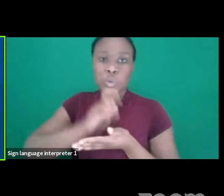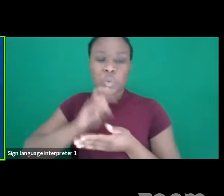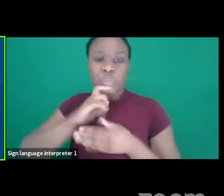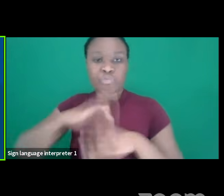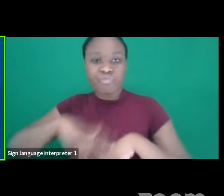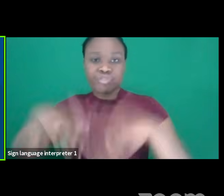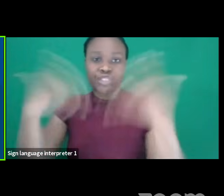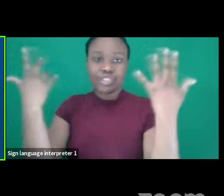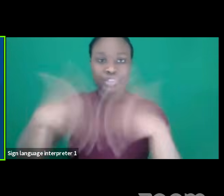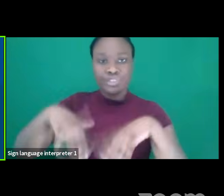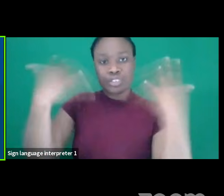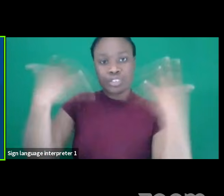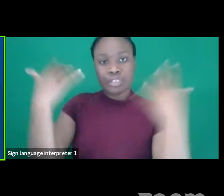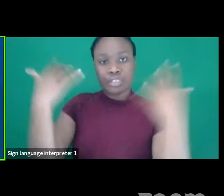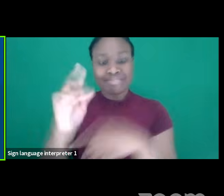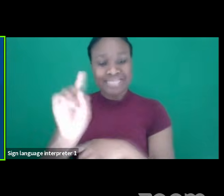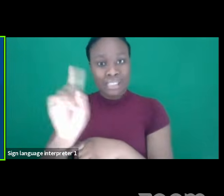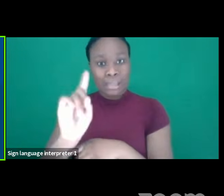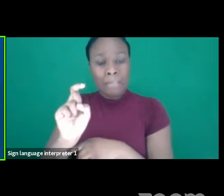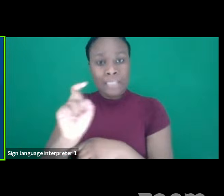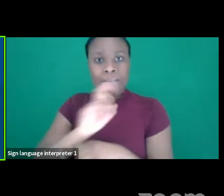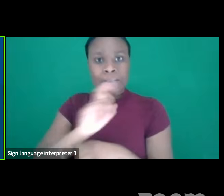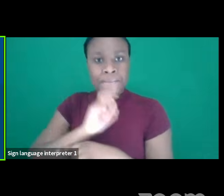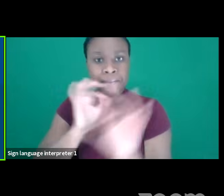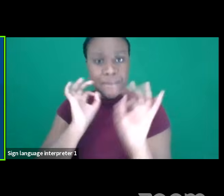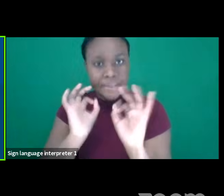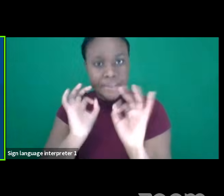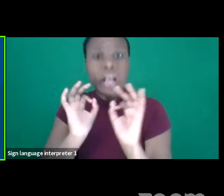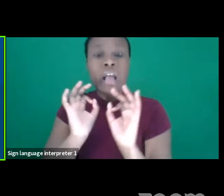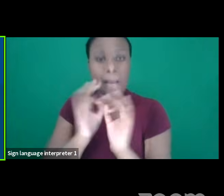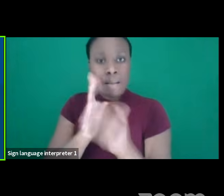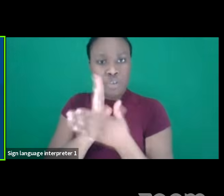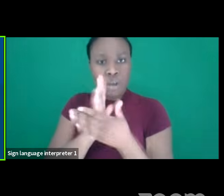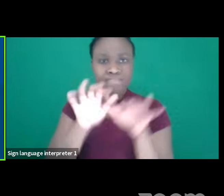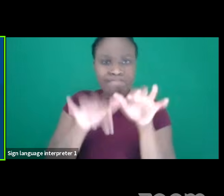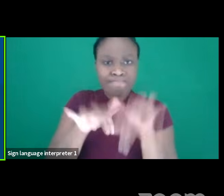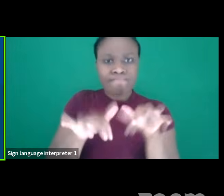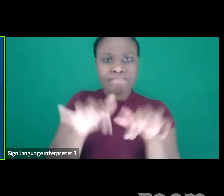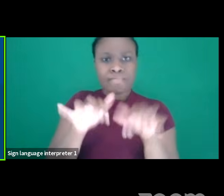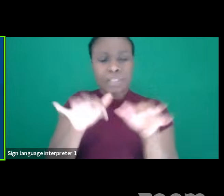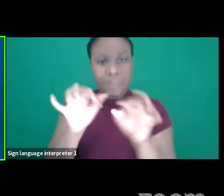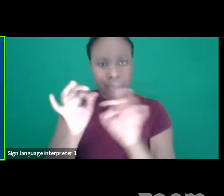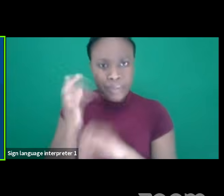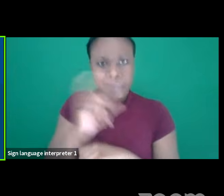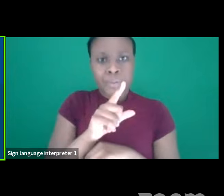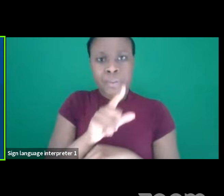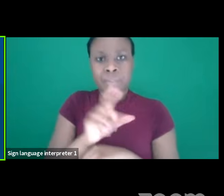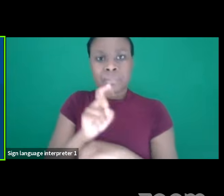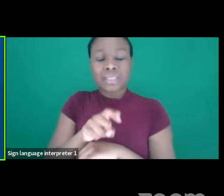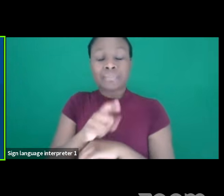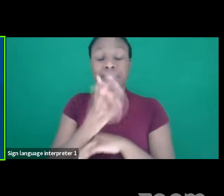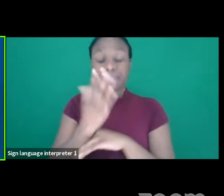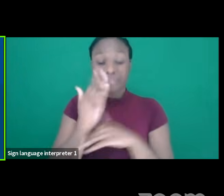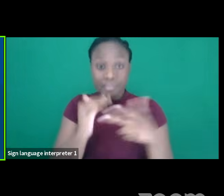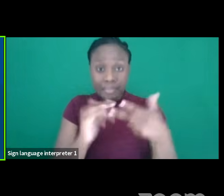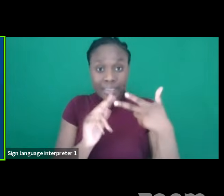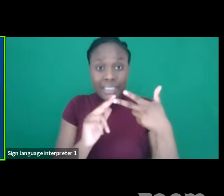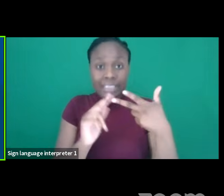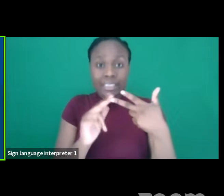run a very good tax administration. And then 8 and 9 speak about how we